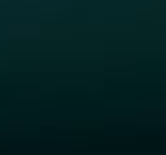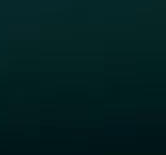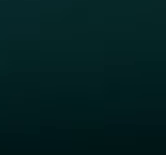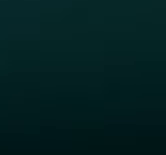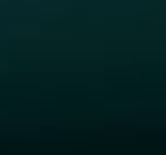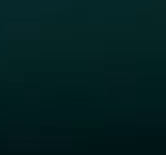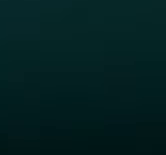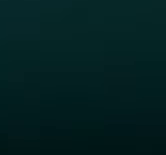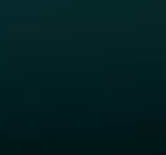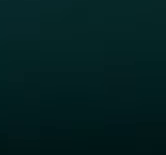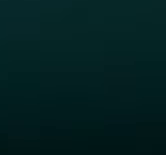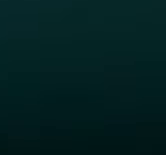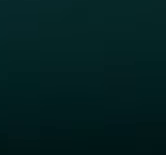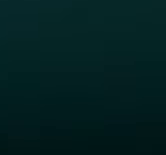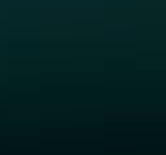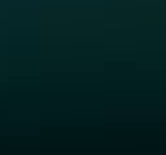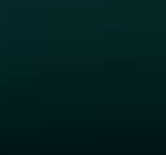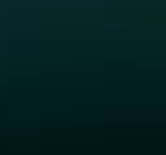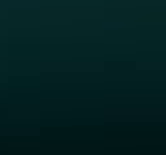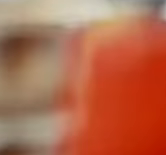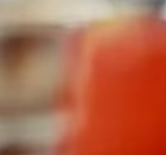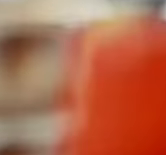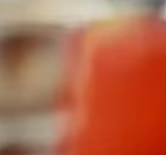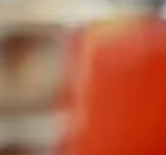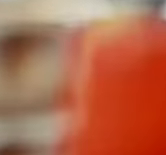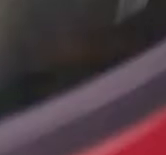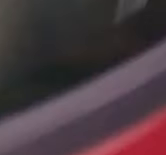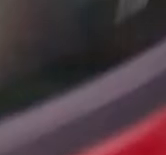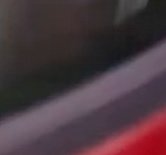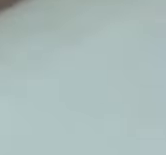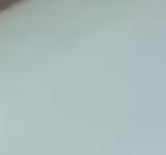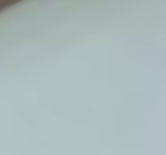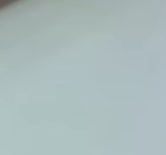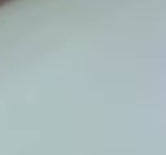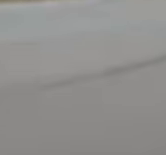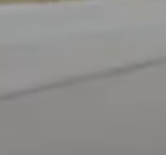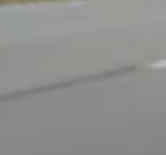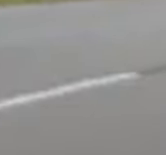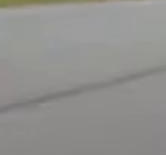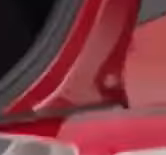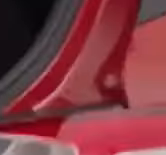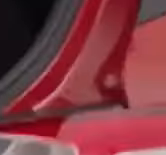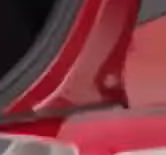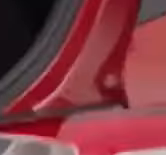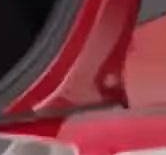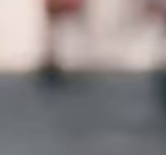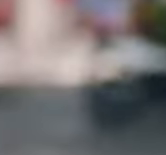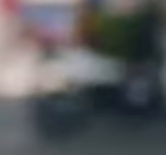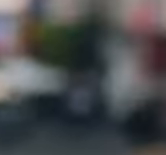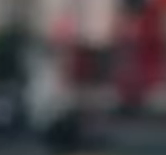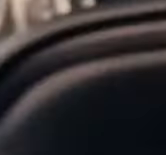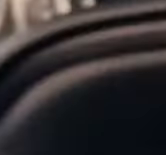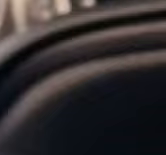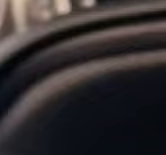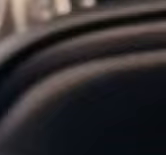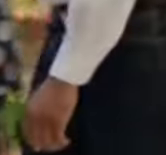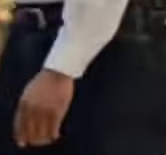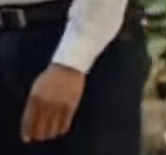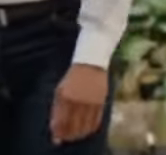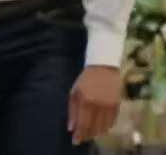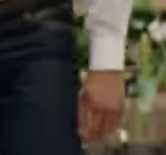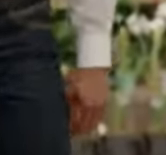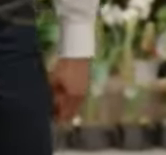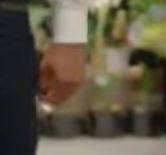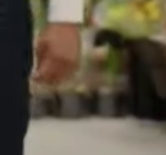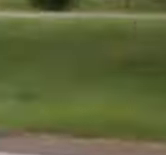Pants Value Pack for just $169.99. Remember, every participating product you buy gets you another entry to win with